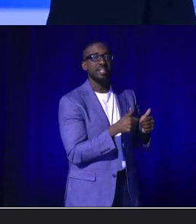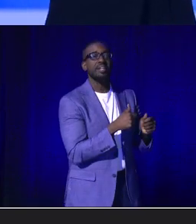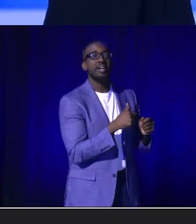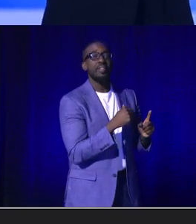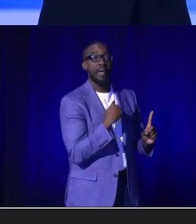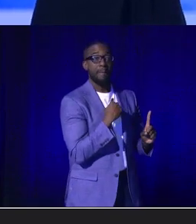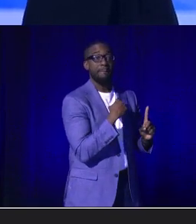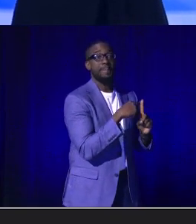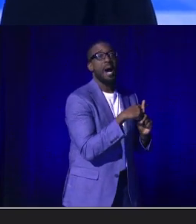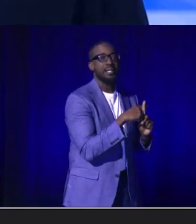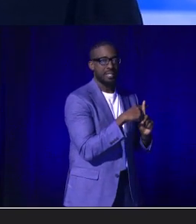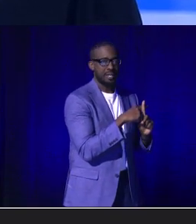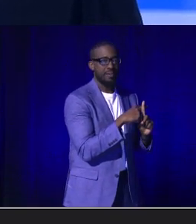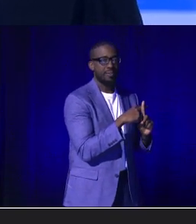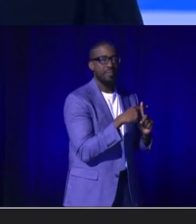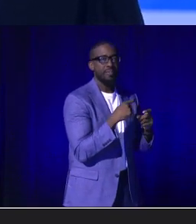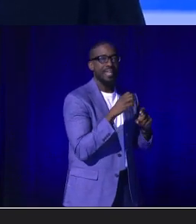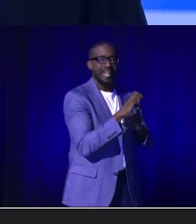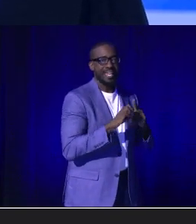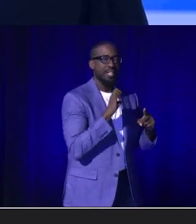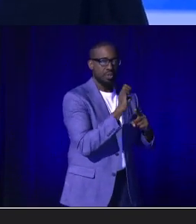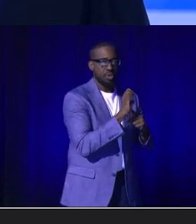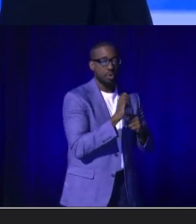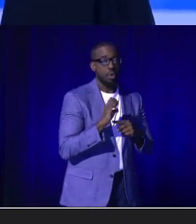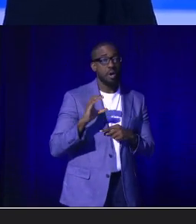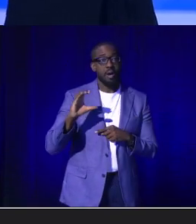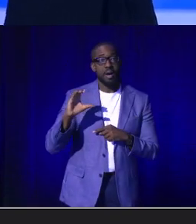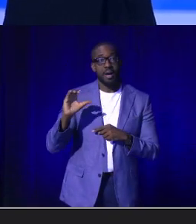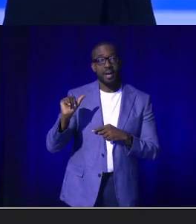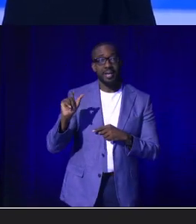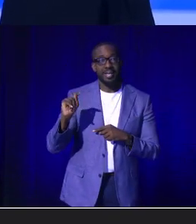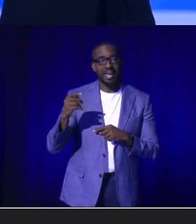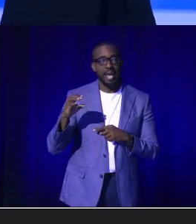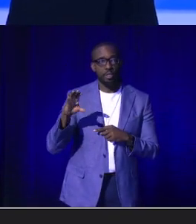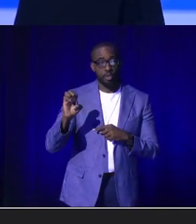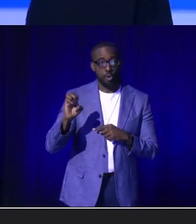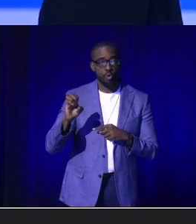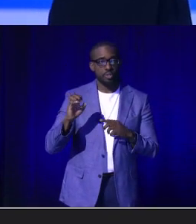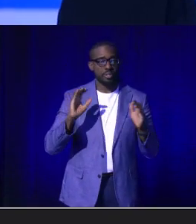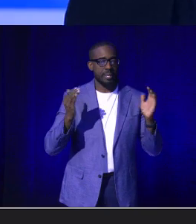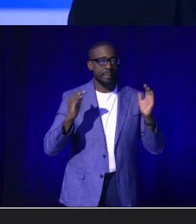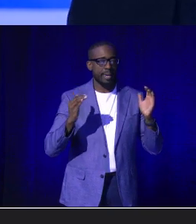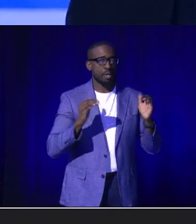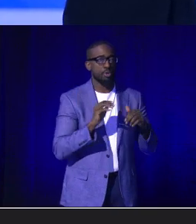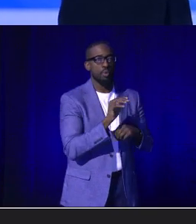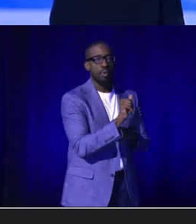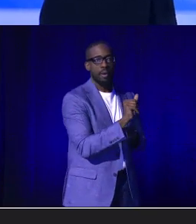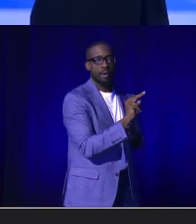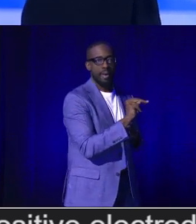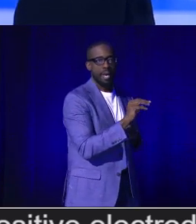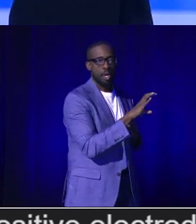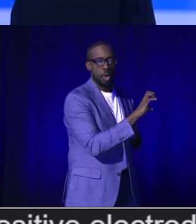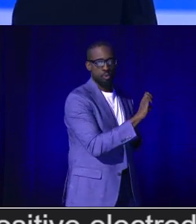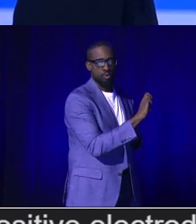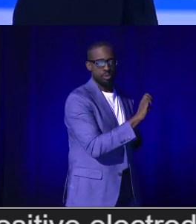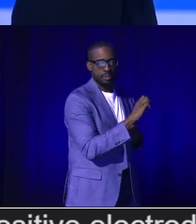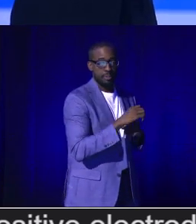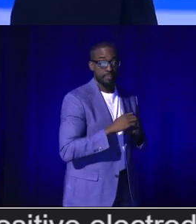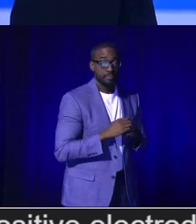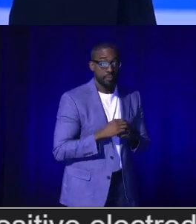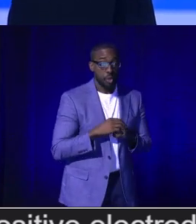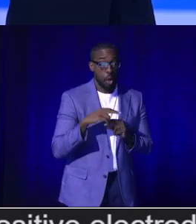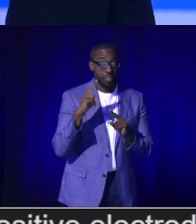or cathode-centric compared to that of an anode-centric degradation. So on the top, you're